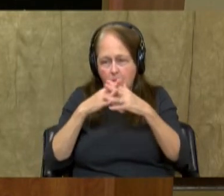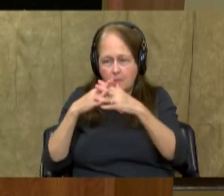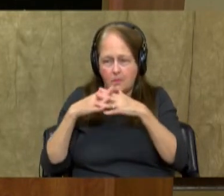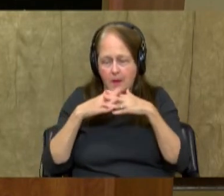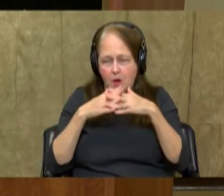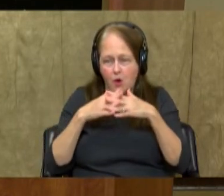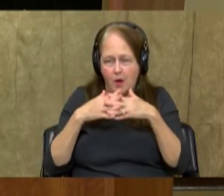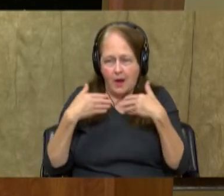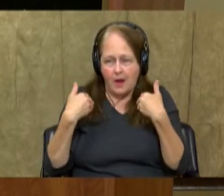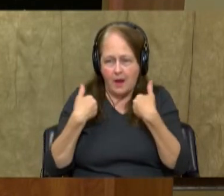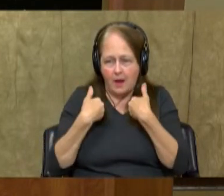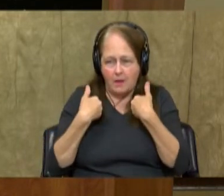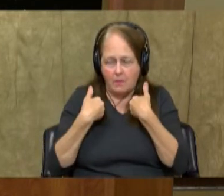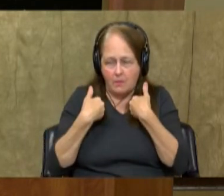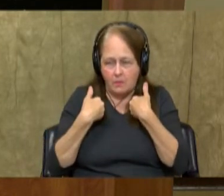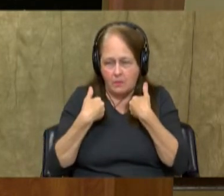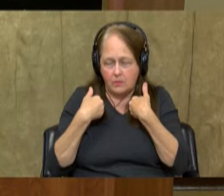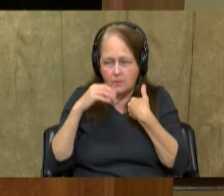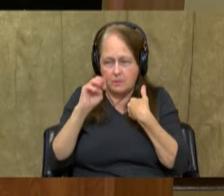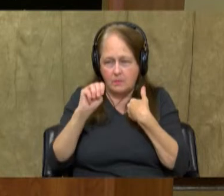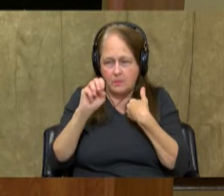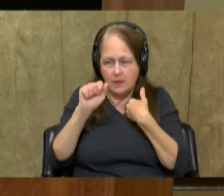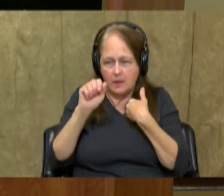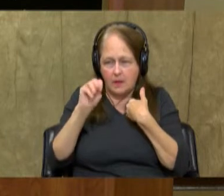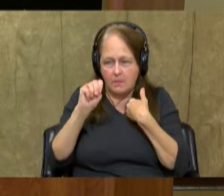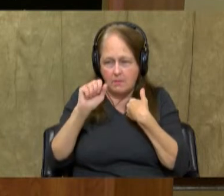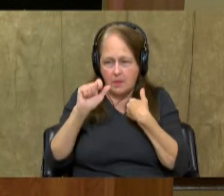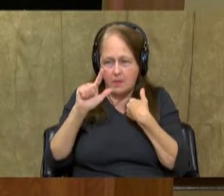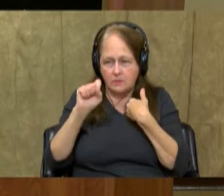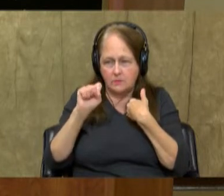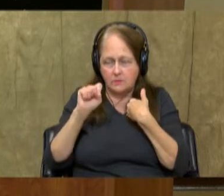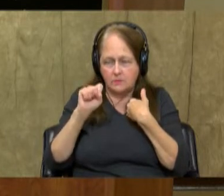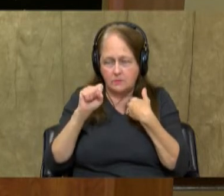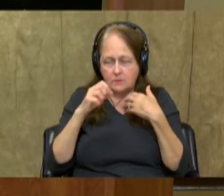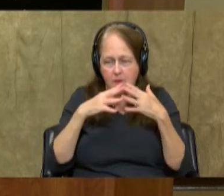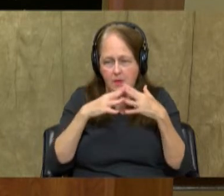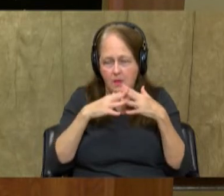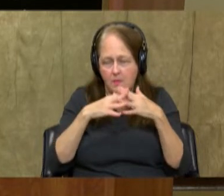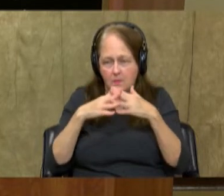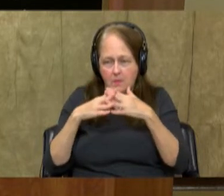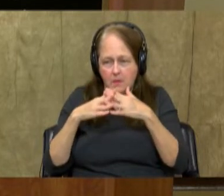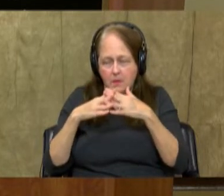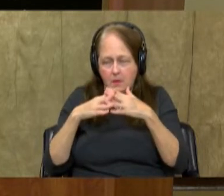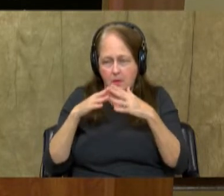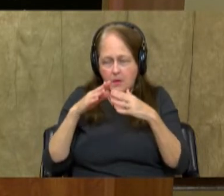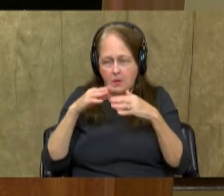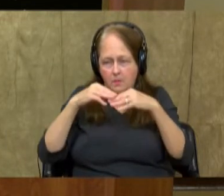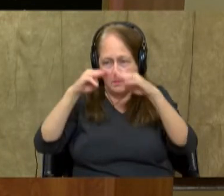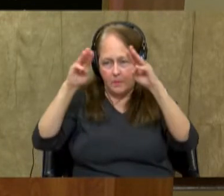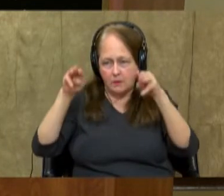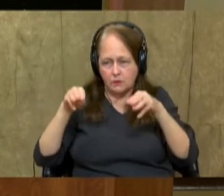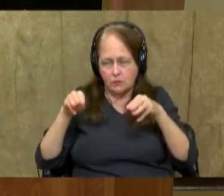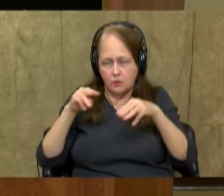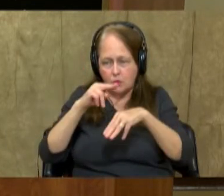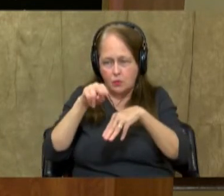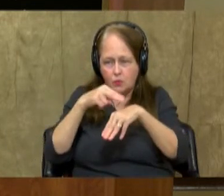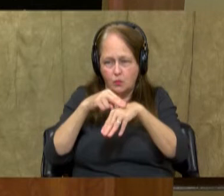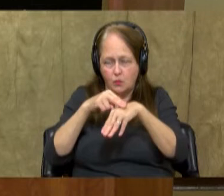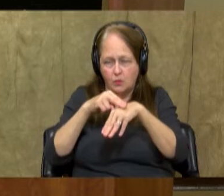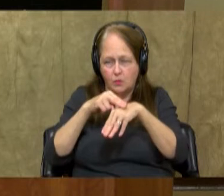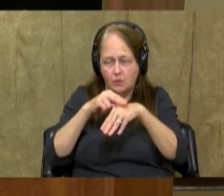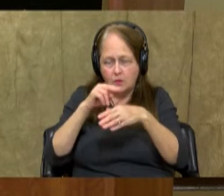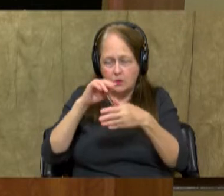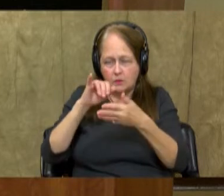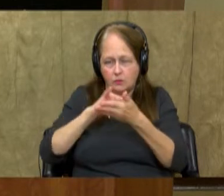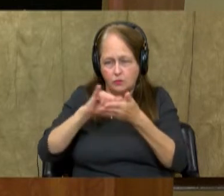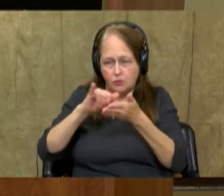mammals. It is no wonder that the much larger American Museum of Natural History in New York City